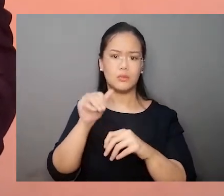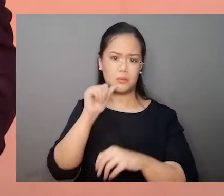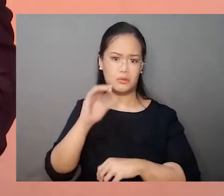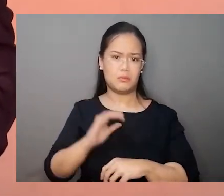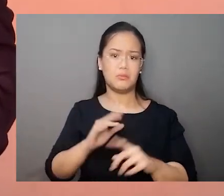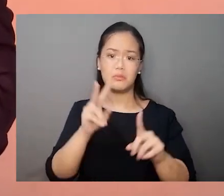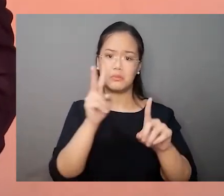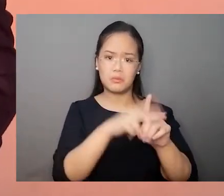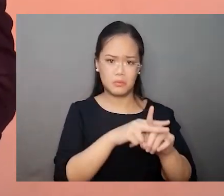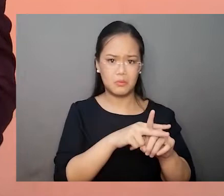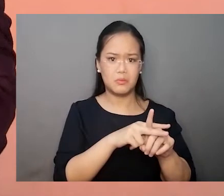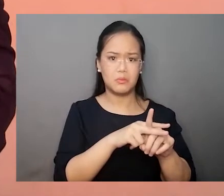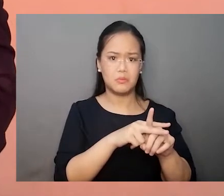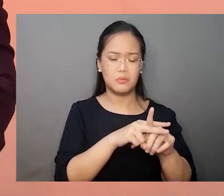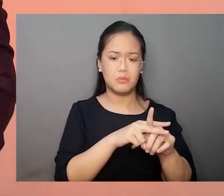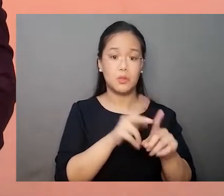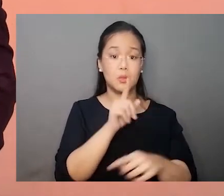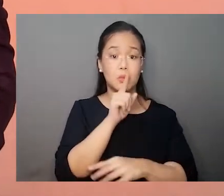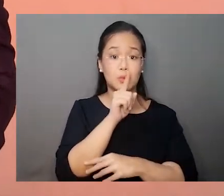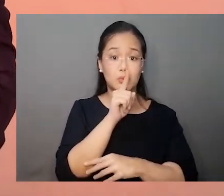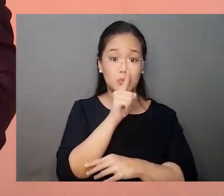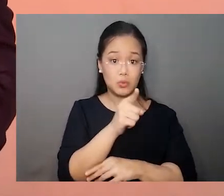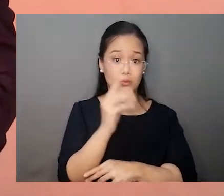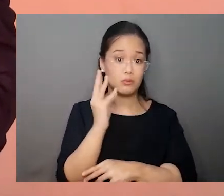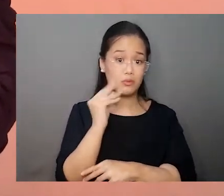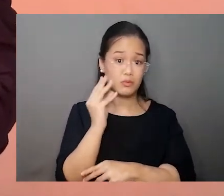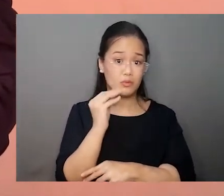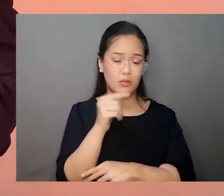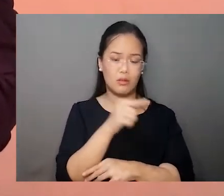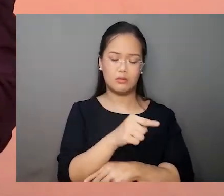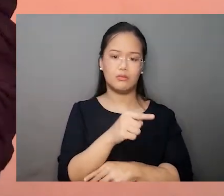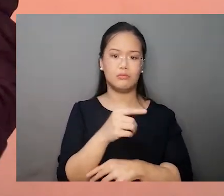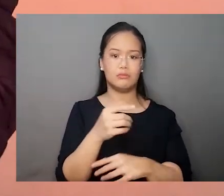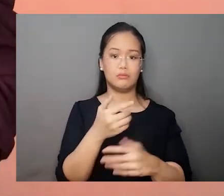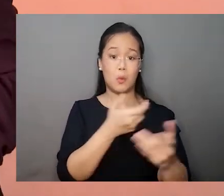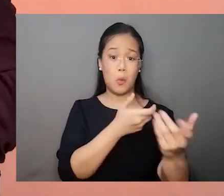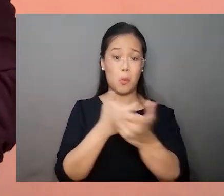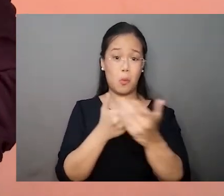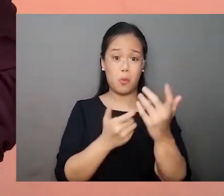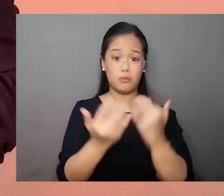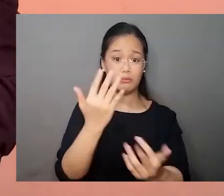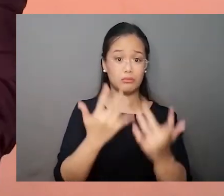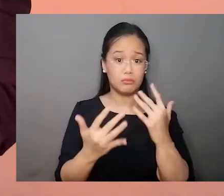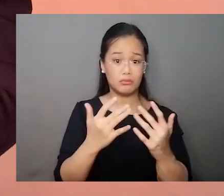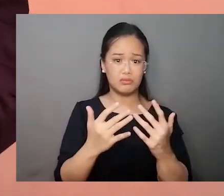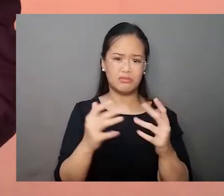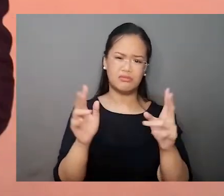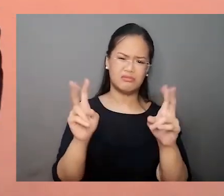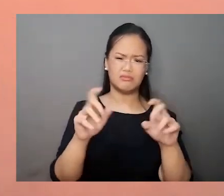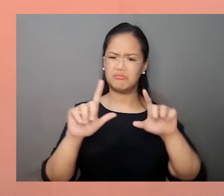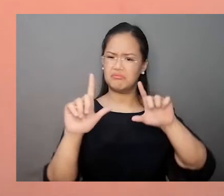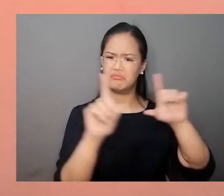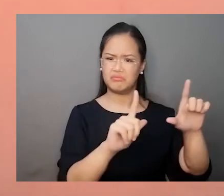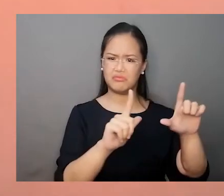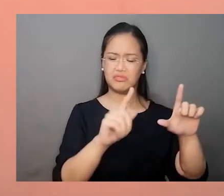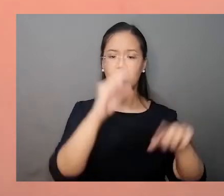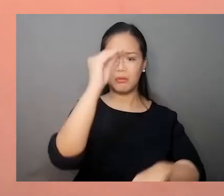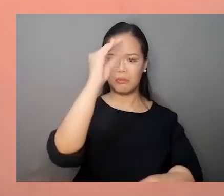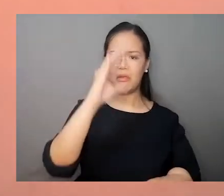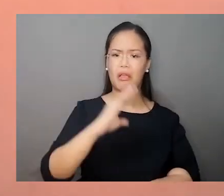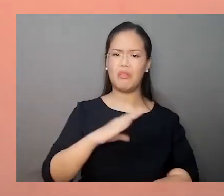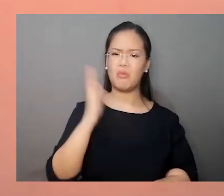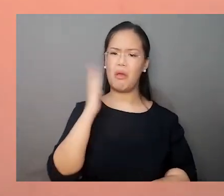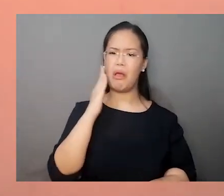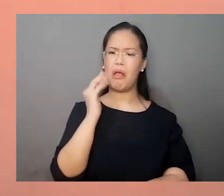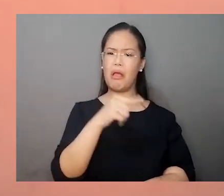In reality, since firefighters have been stereotyped as a man's job, the specific requirements or